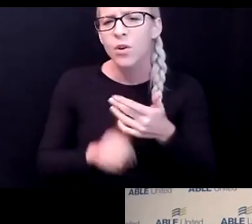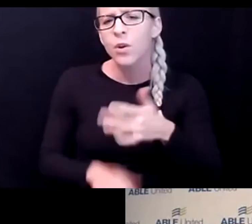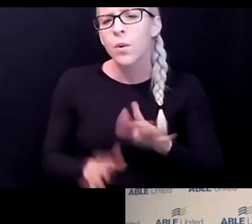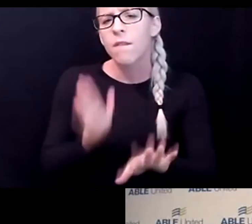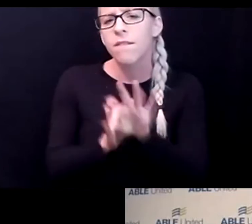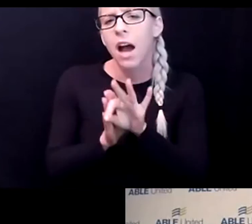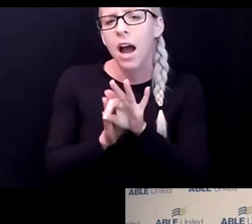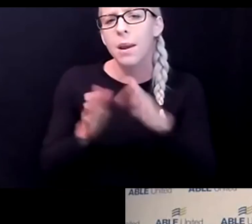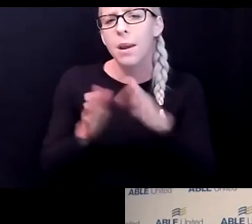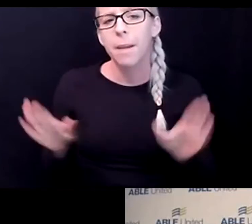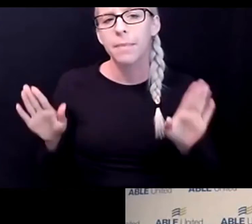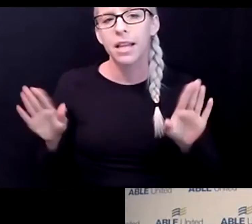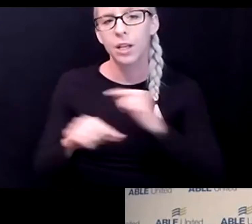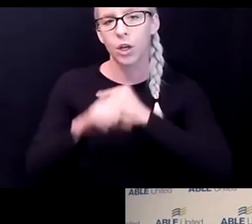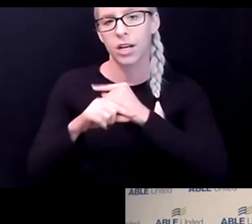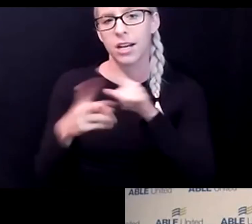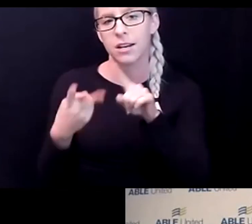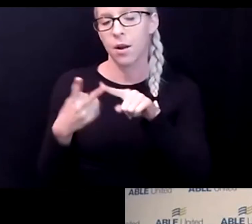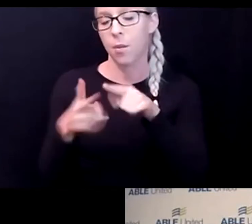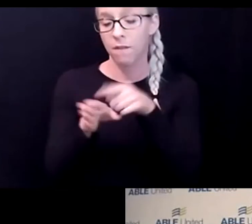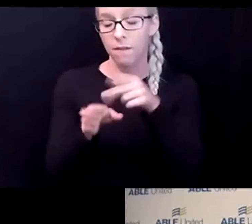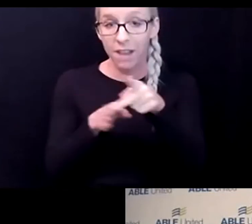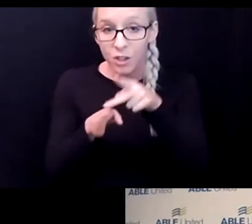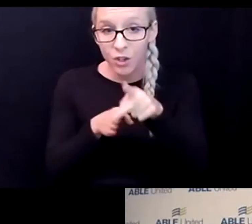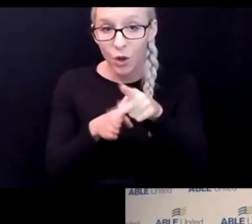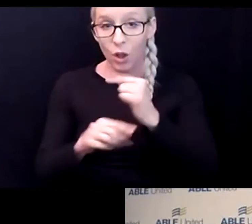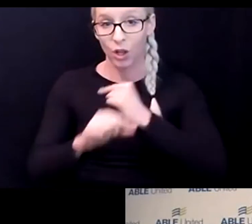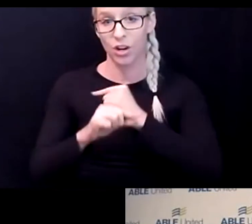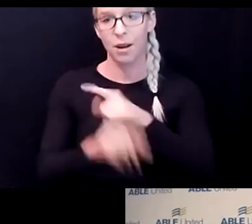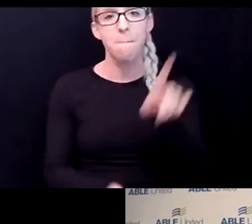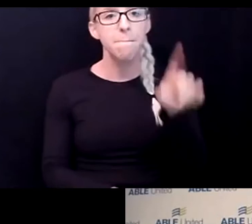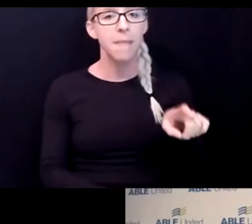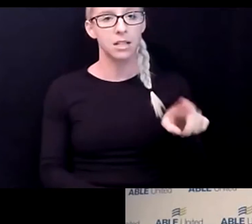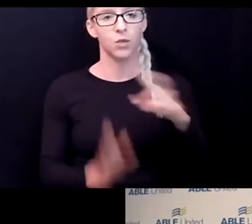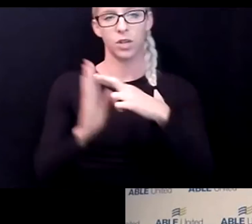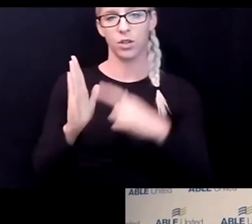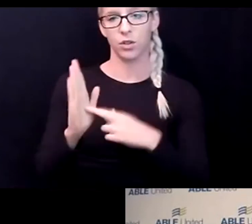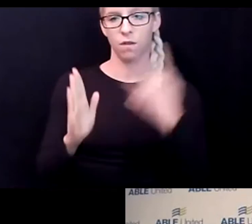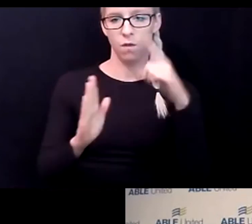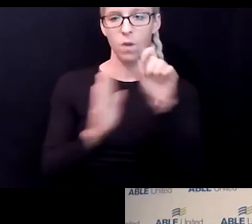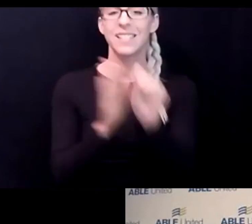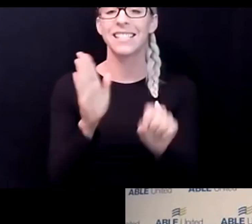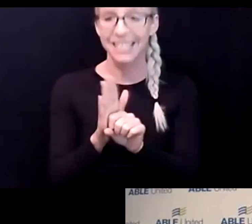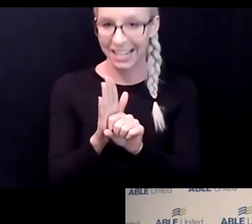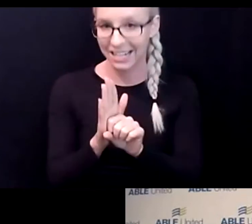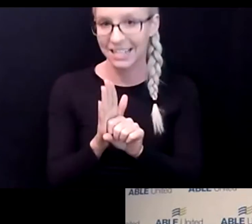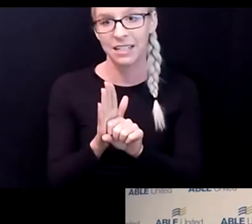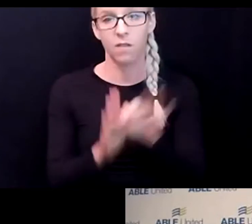information for public guardians and professional guardians, they have to be registered with the state of Florida. So it's the Office of Public and Professional